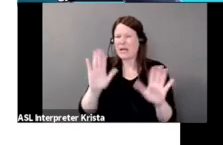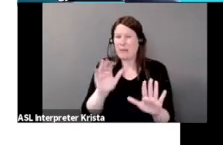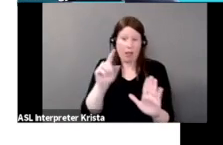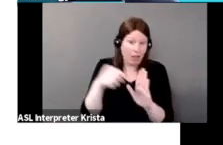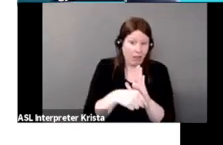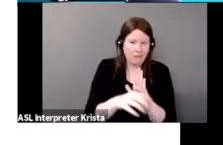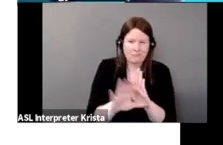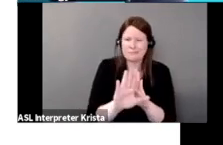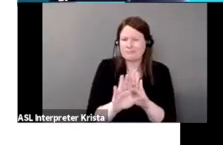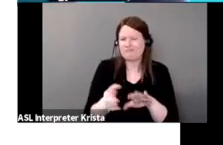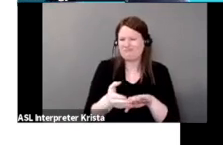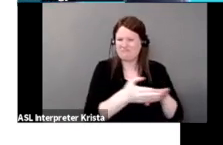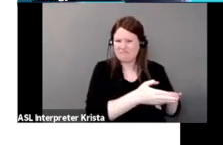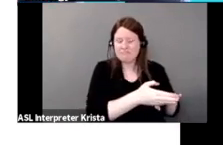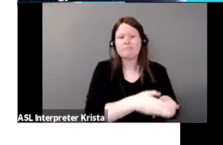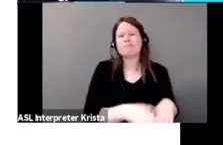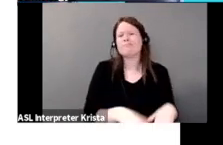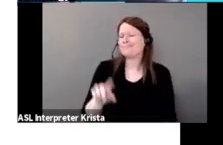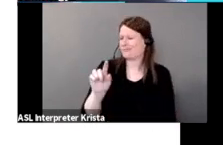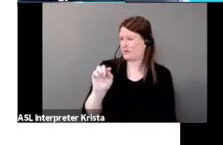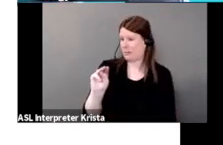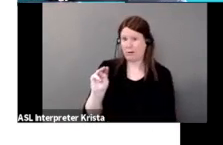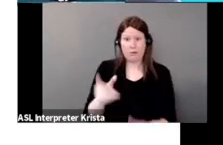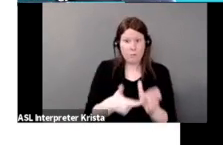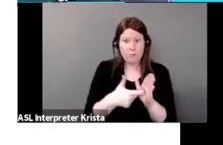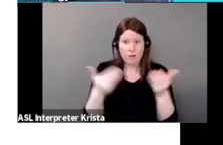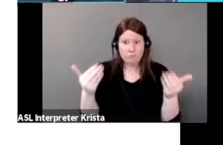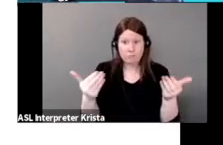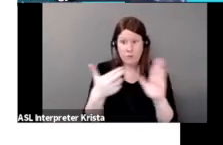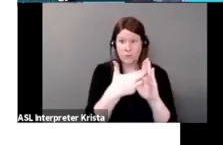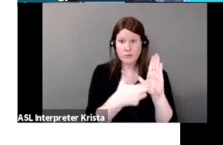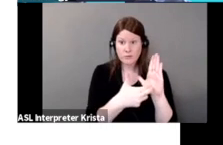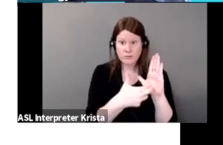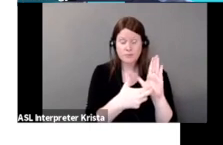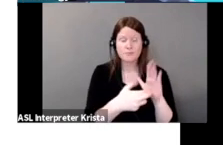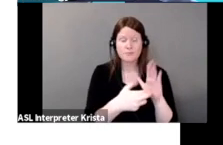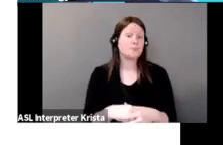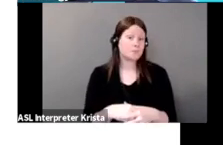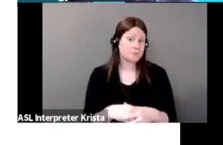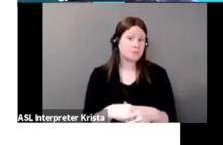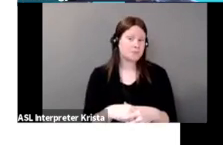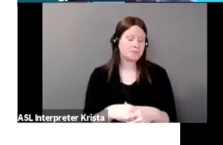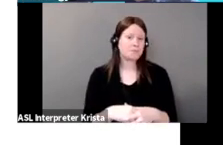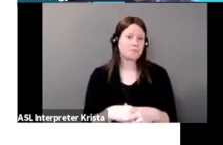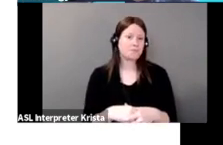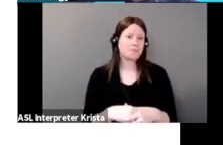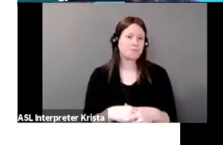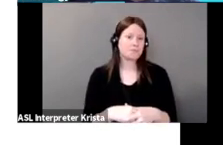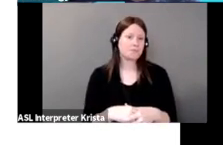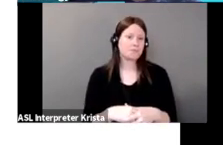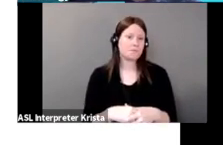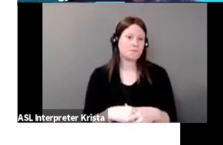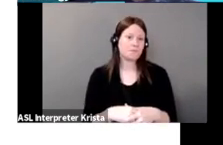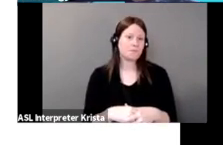do I need to register a trademark? Well, here's where things get interesting. Under basic